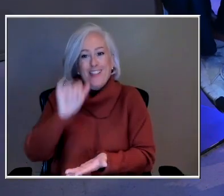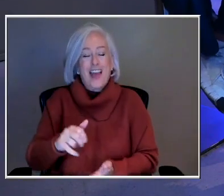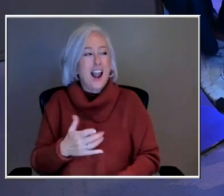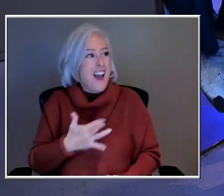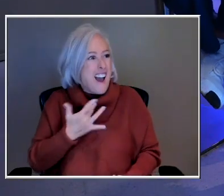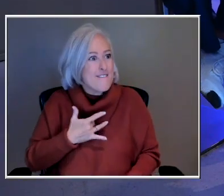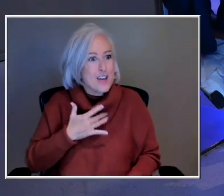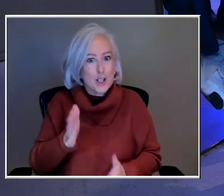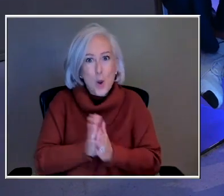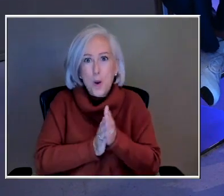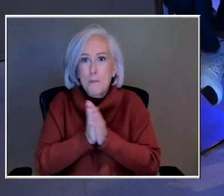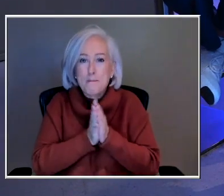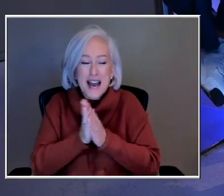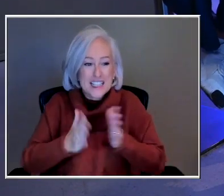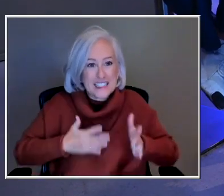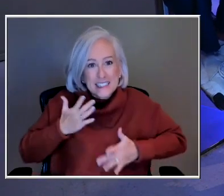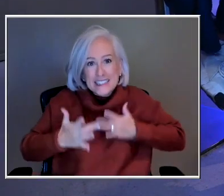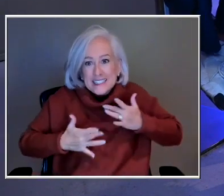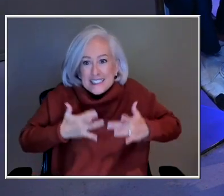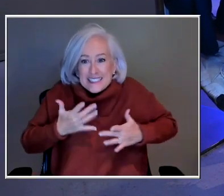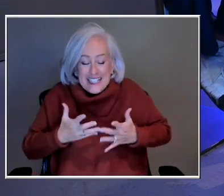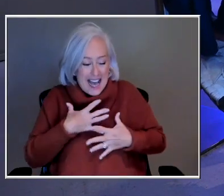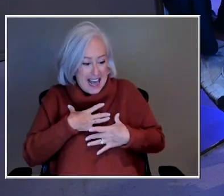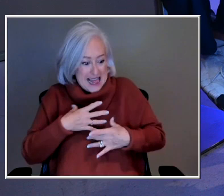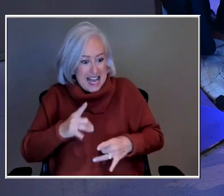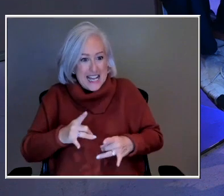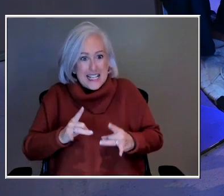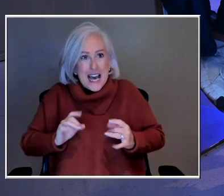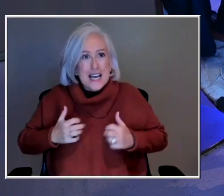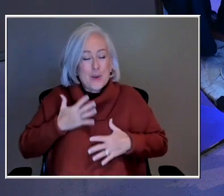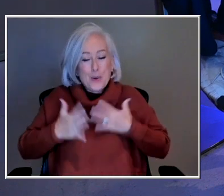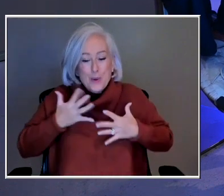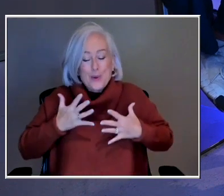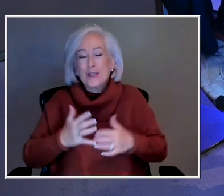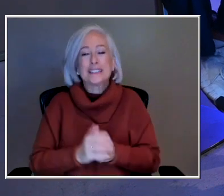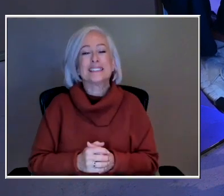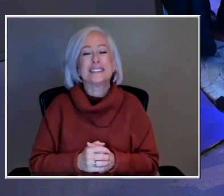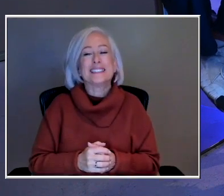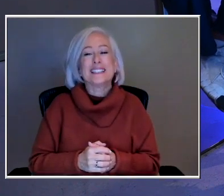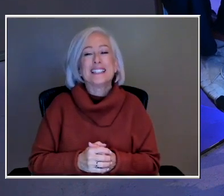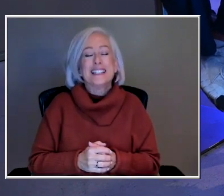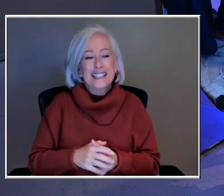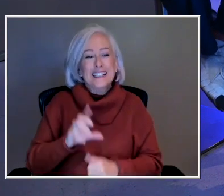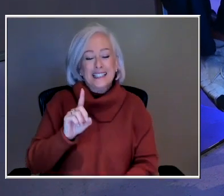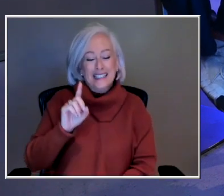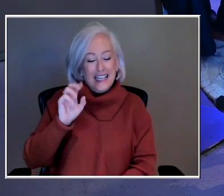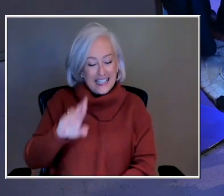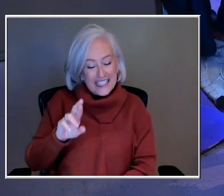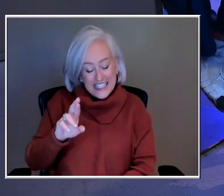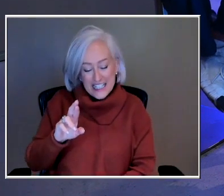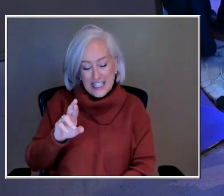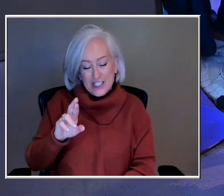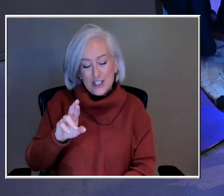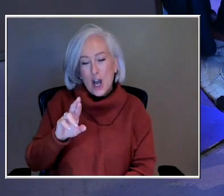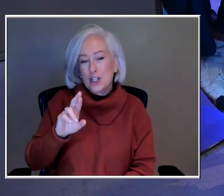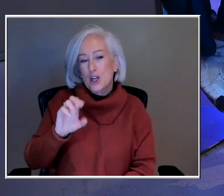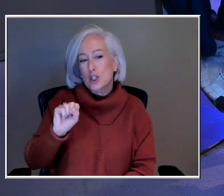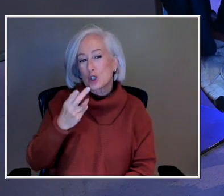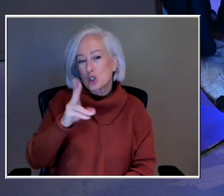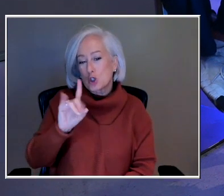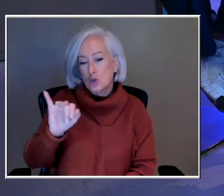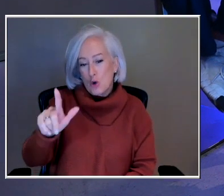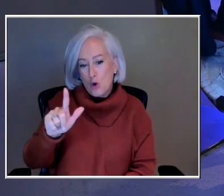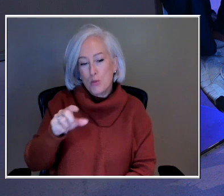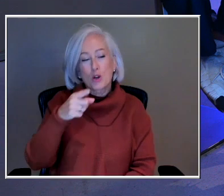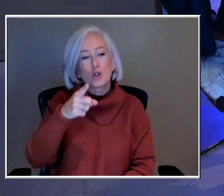speak from you. I like it, right? You feel that, don't you? So, Dr. Streppel, of course, you treat weekend warriors and high